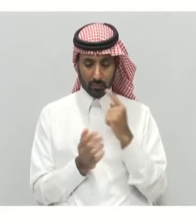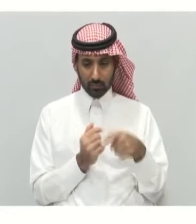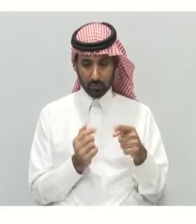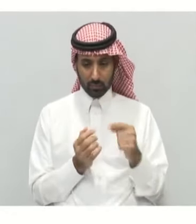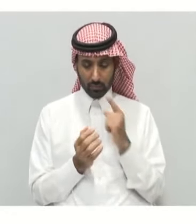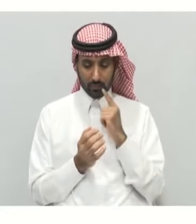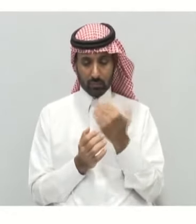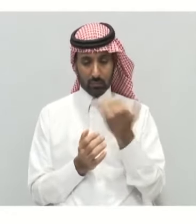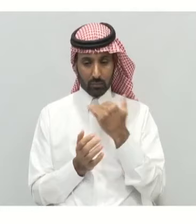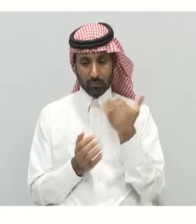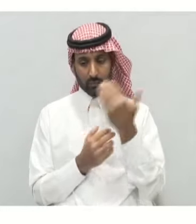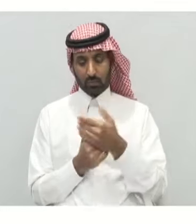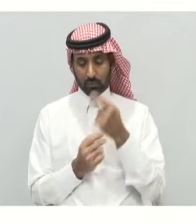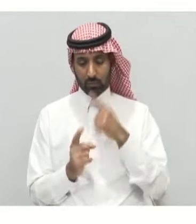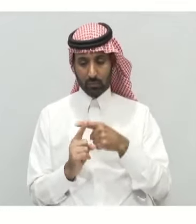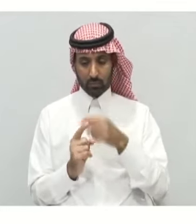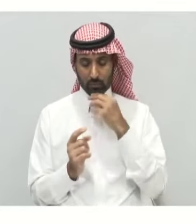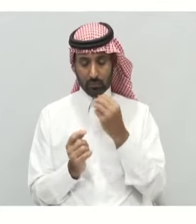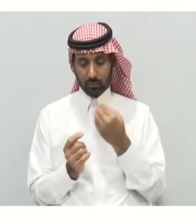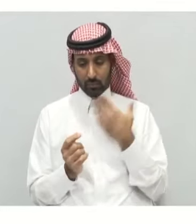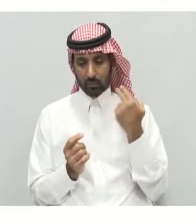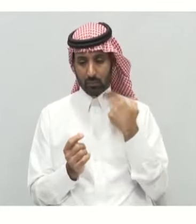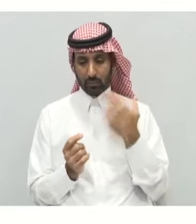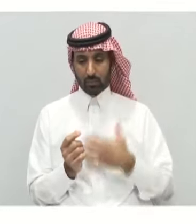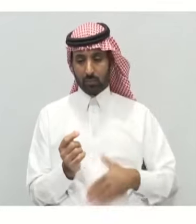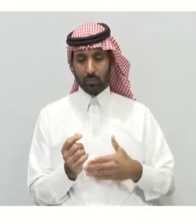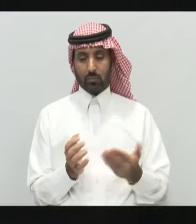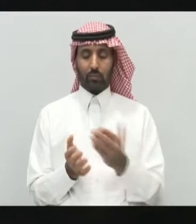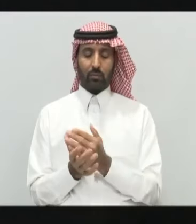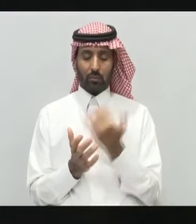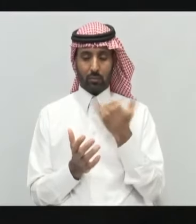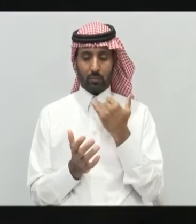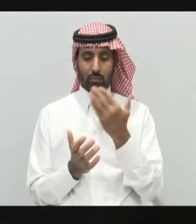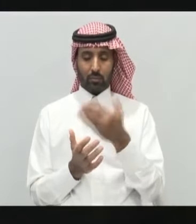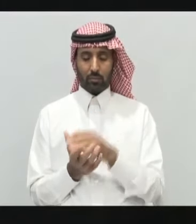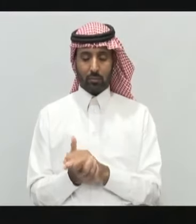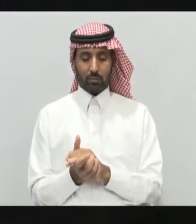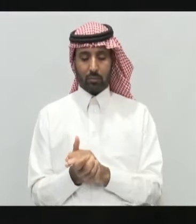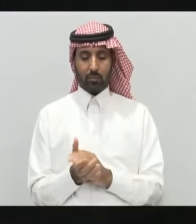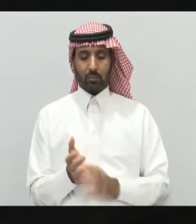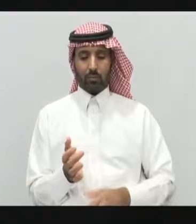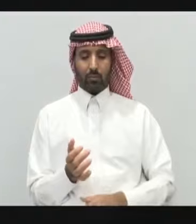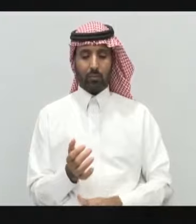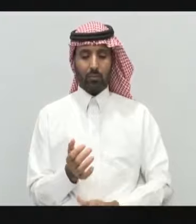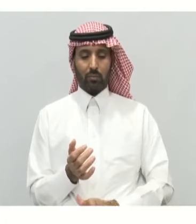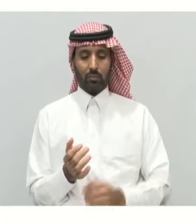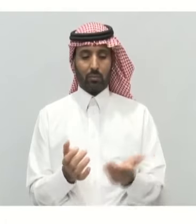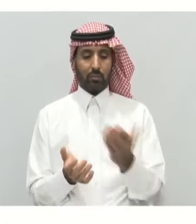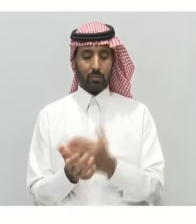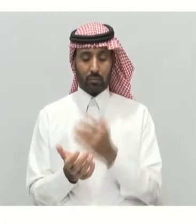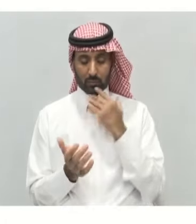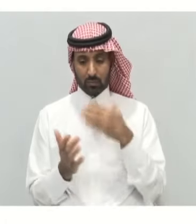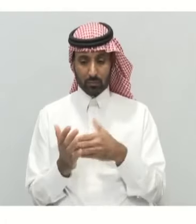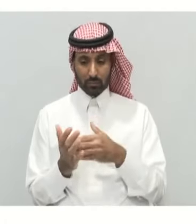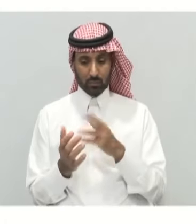day is English, math, and science. He has English, math, and science every day. And the